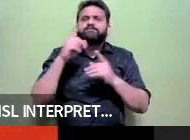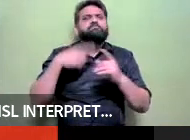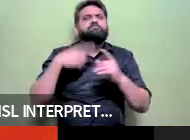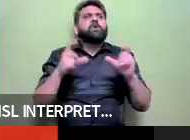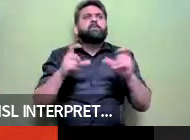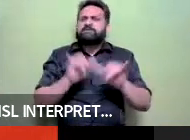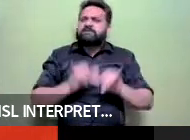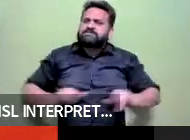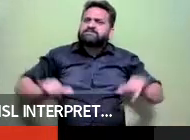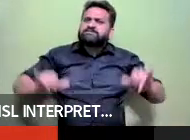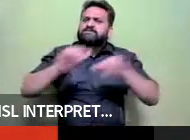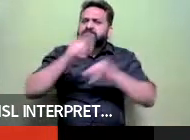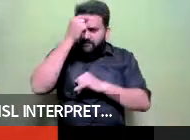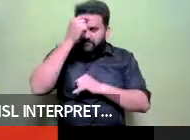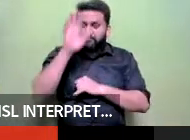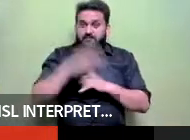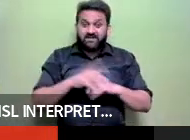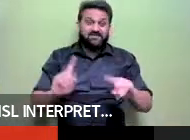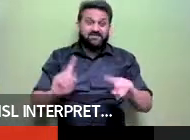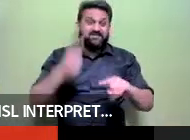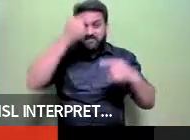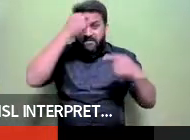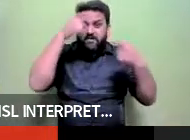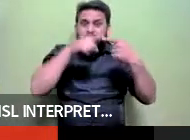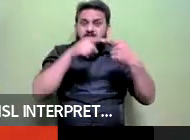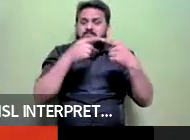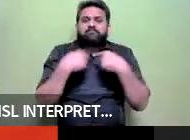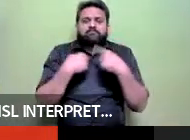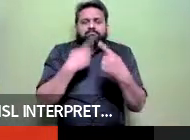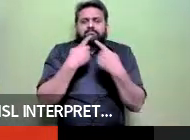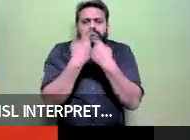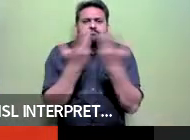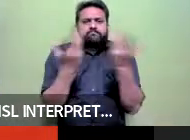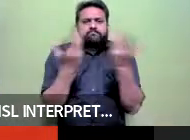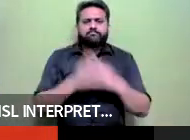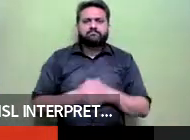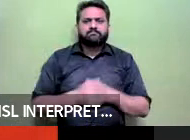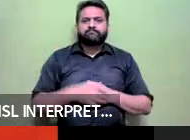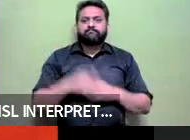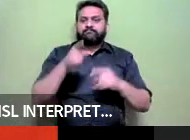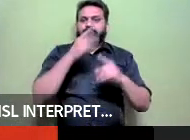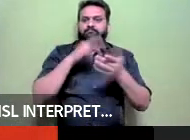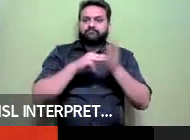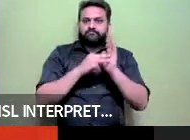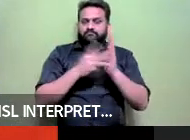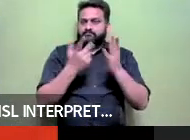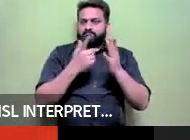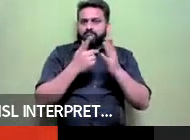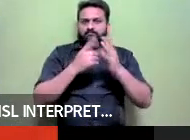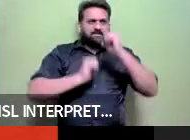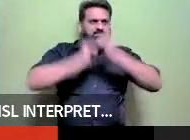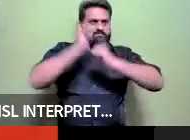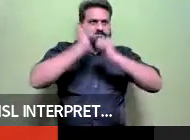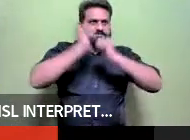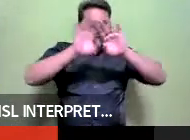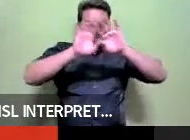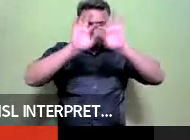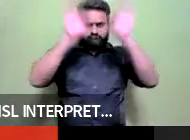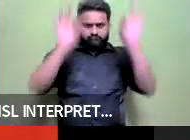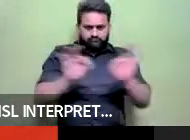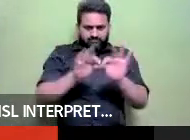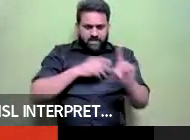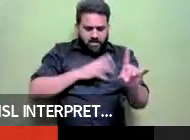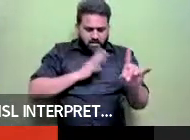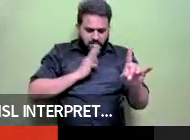see. The first and foremost, I say that there's a lack of a style and a structure in the oral